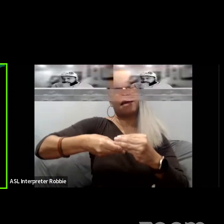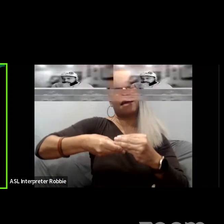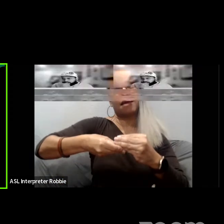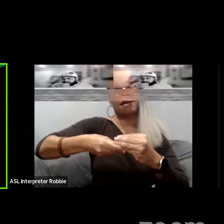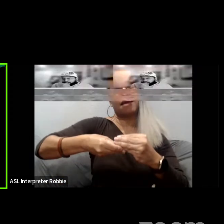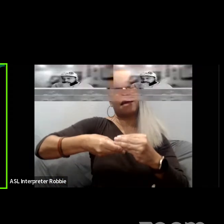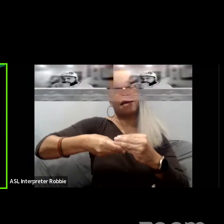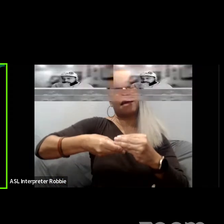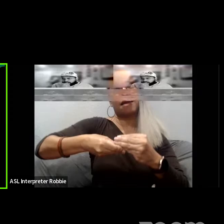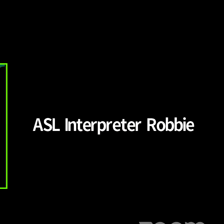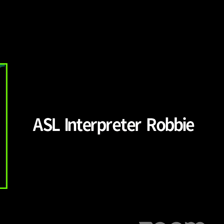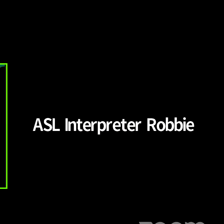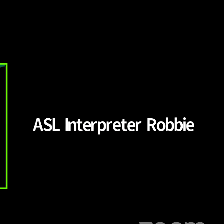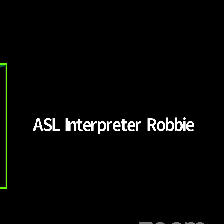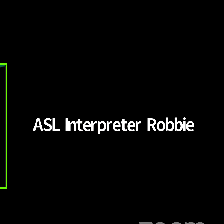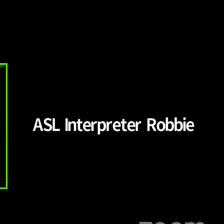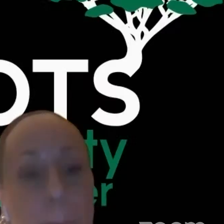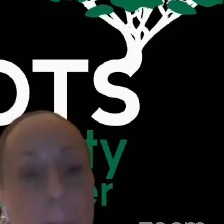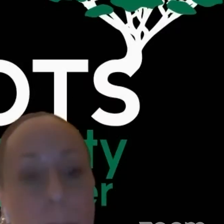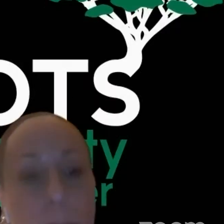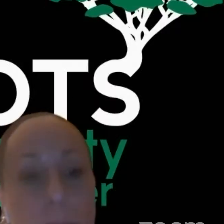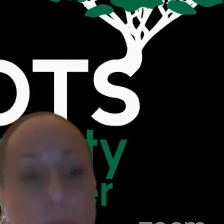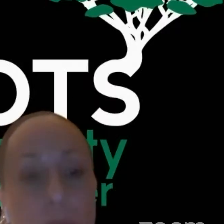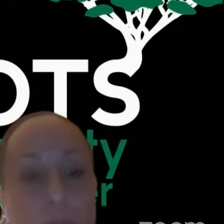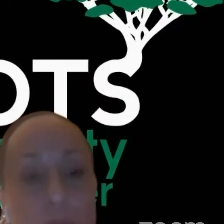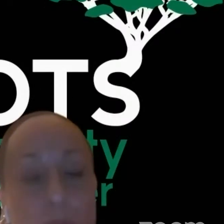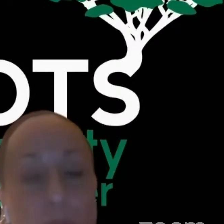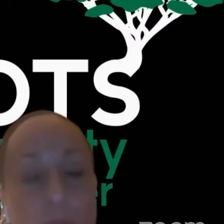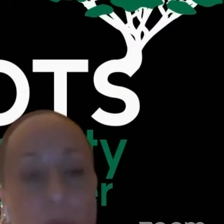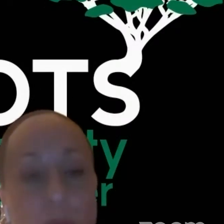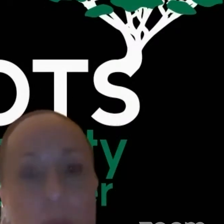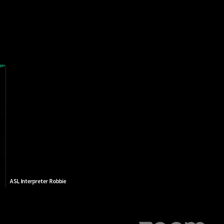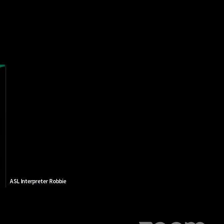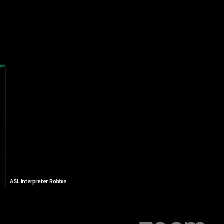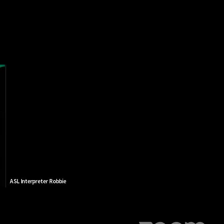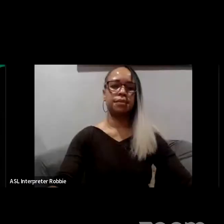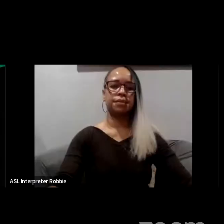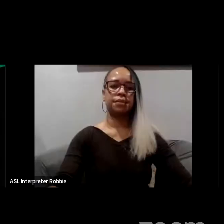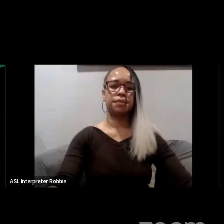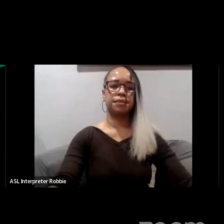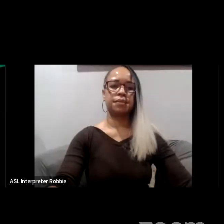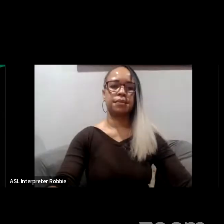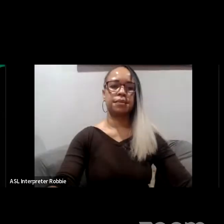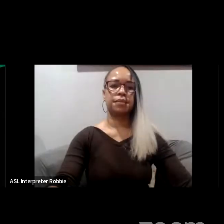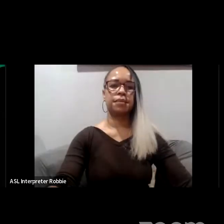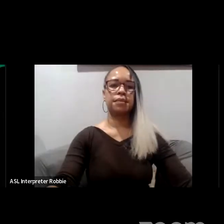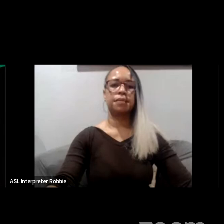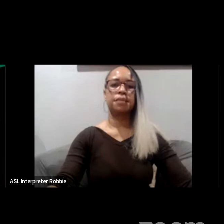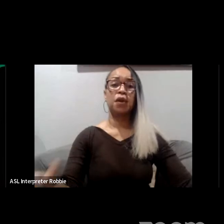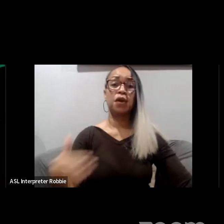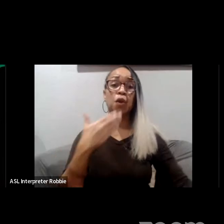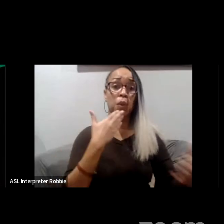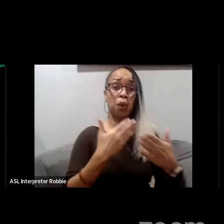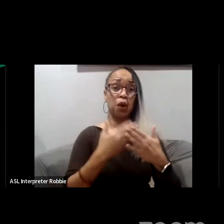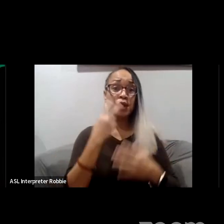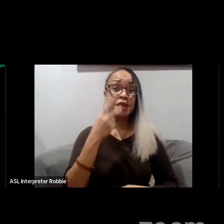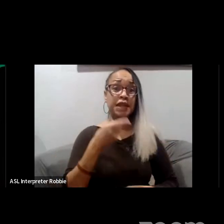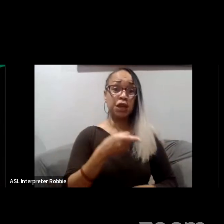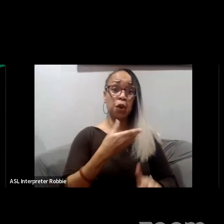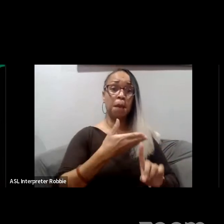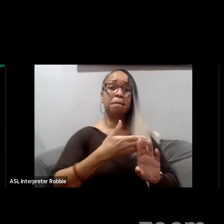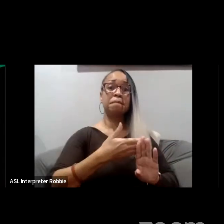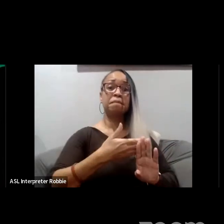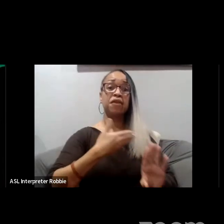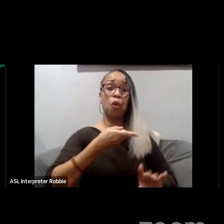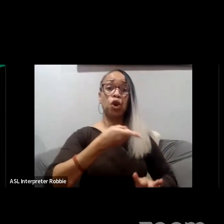trying to make sure people are aware of. Cool. Noha, good to see you. Before you yield the